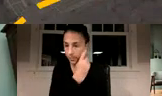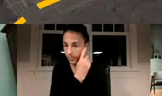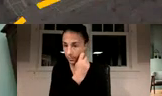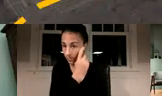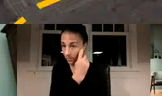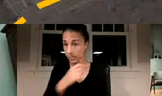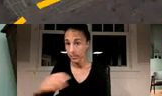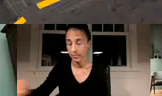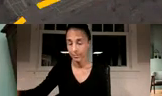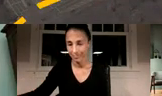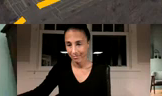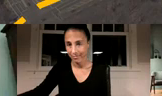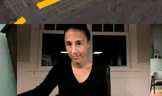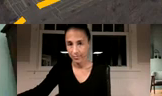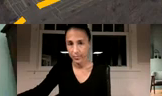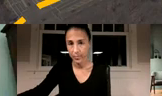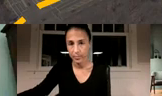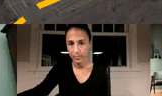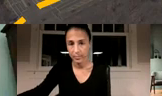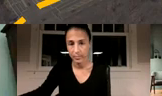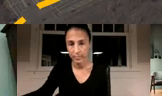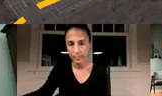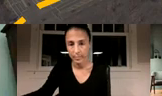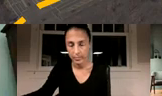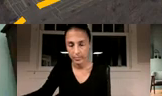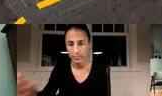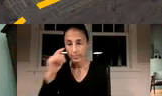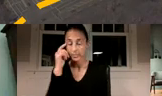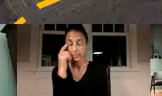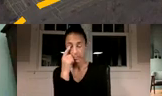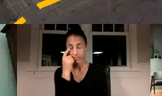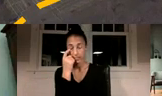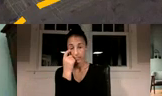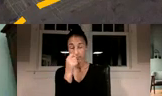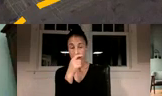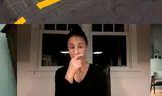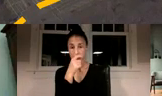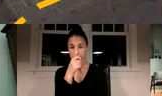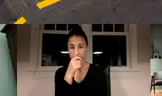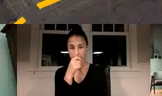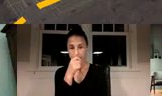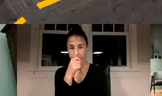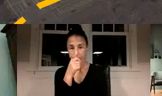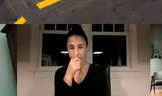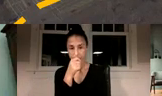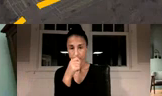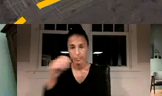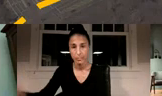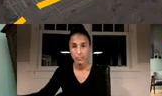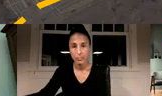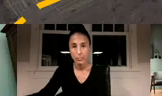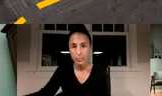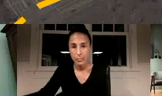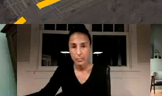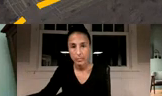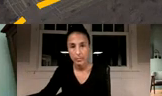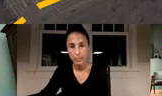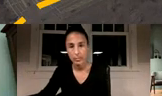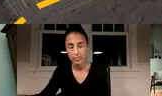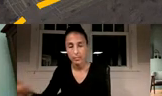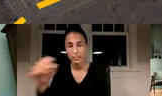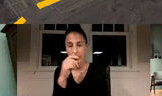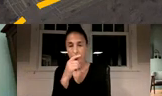feedback. Thank you. So as you can see on the map, SSPA nomination PR001 Briarwood Farms is just